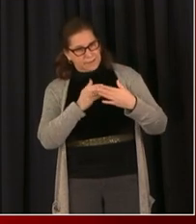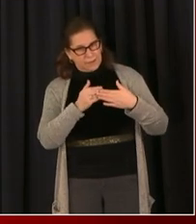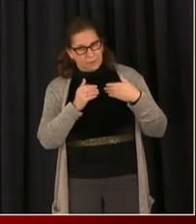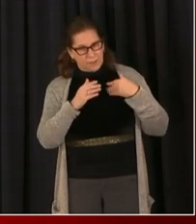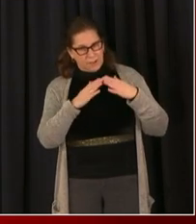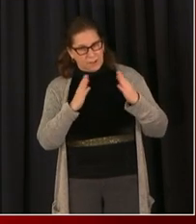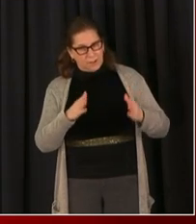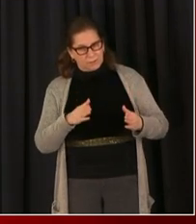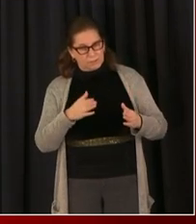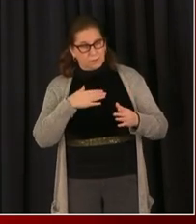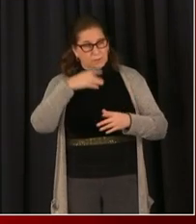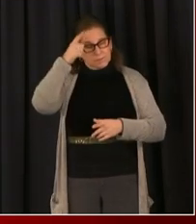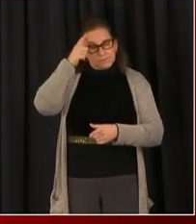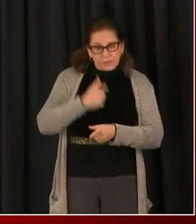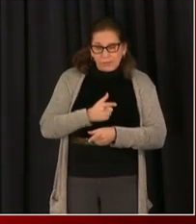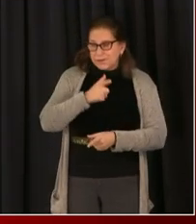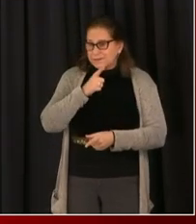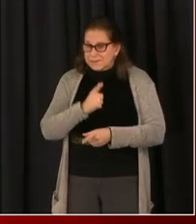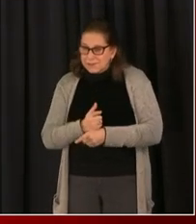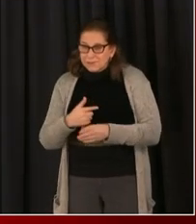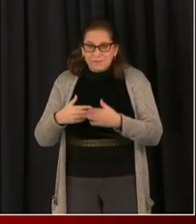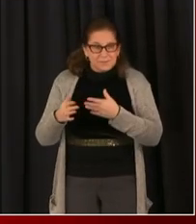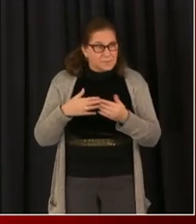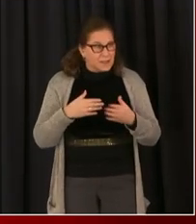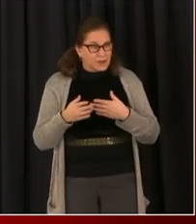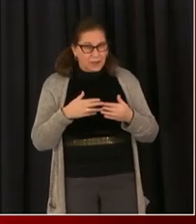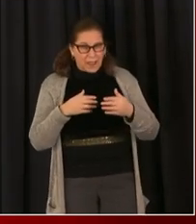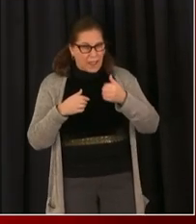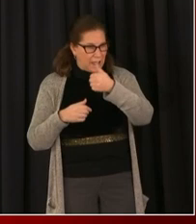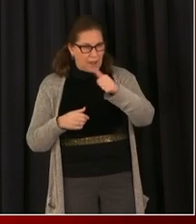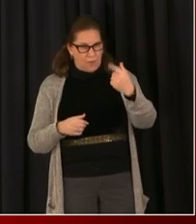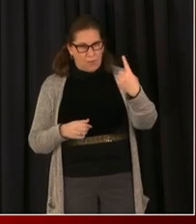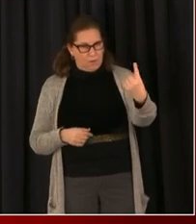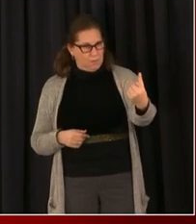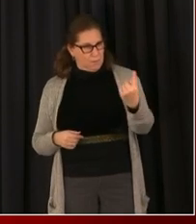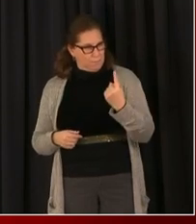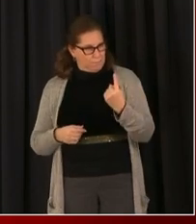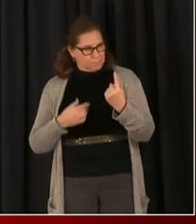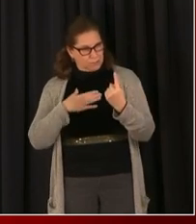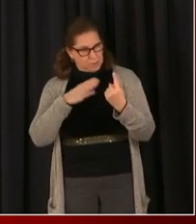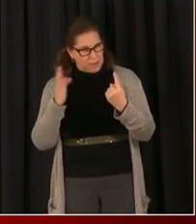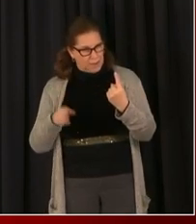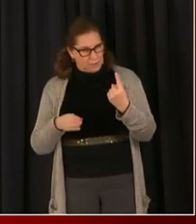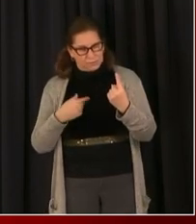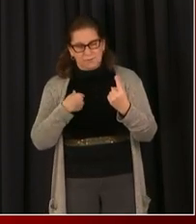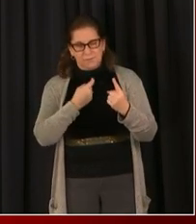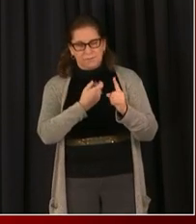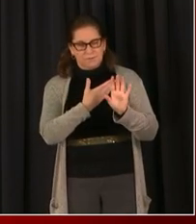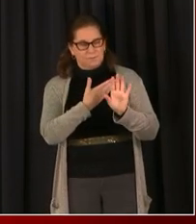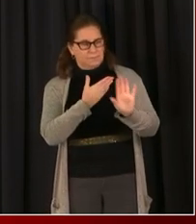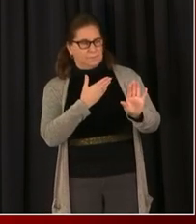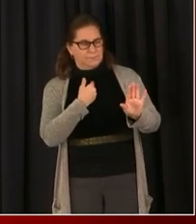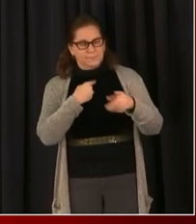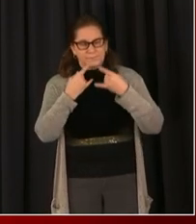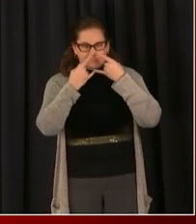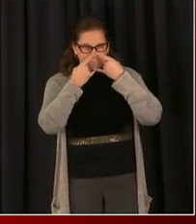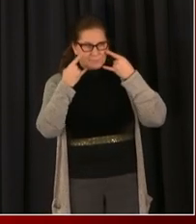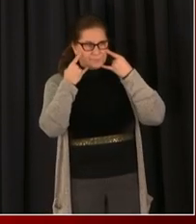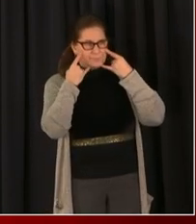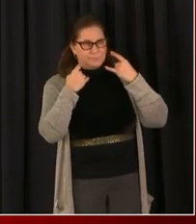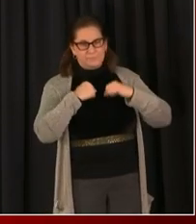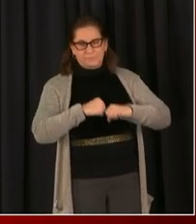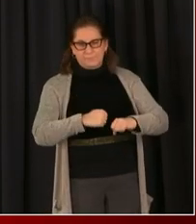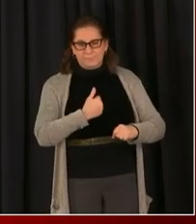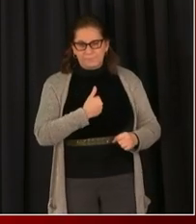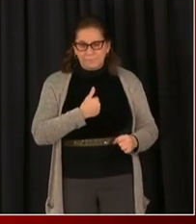know. And I think that's probably one of the biggest things that people haven't gotten into their head that